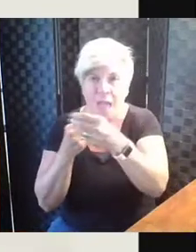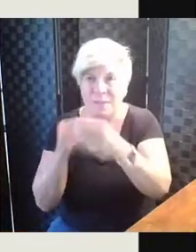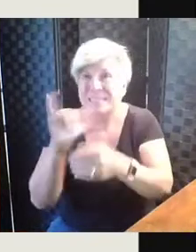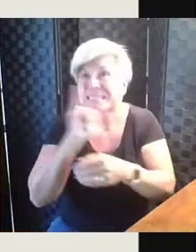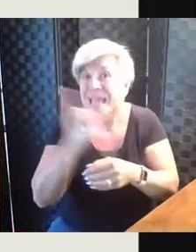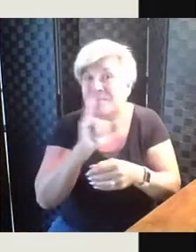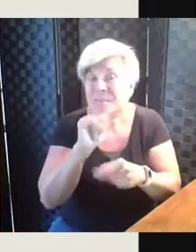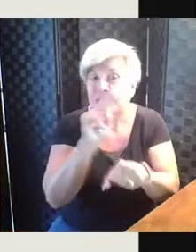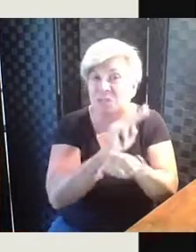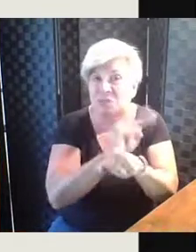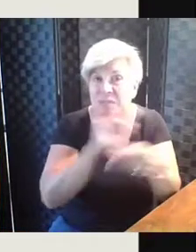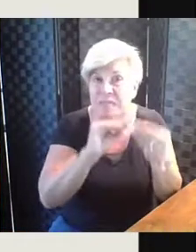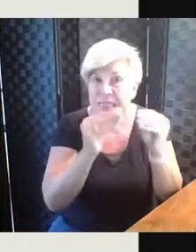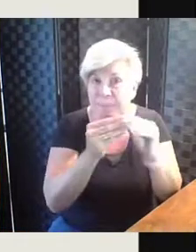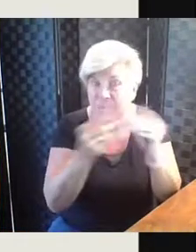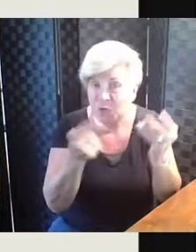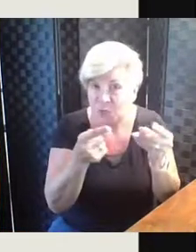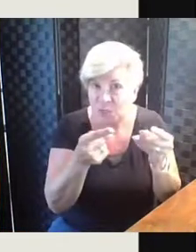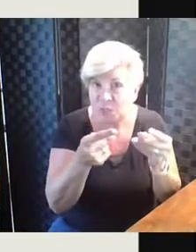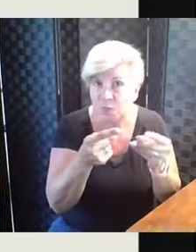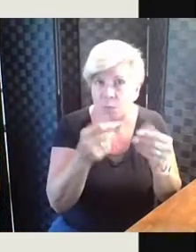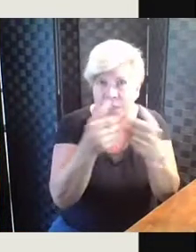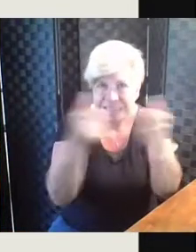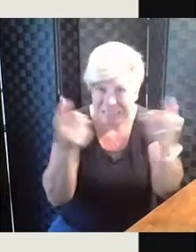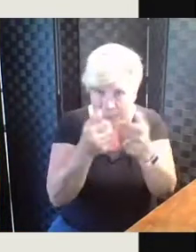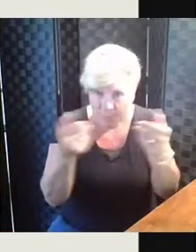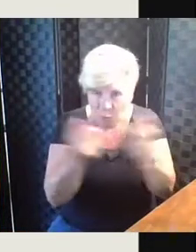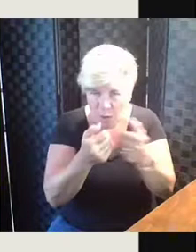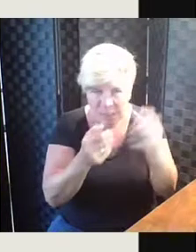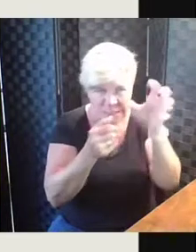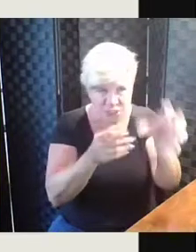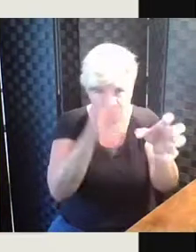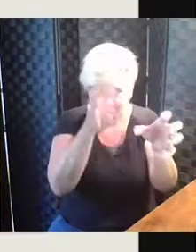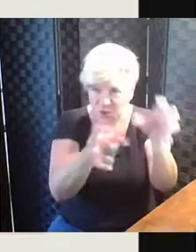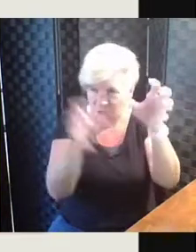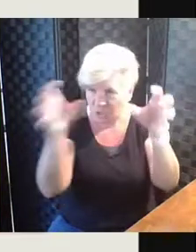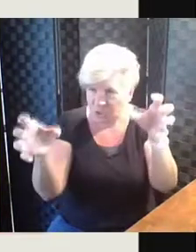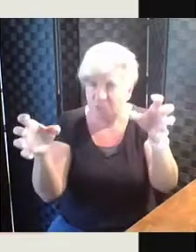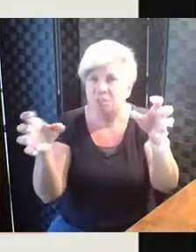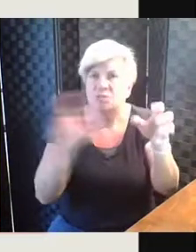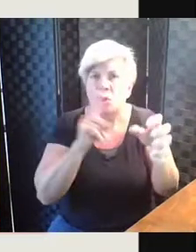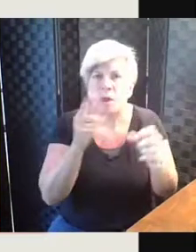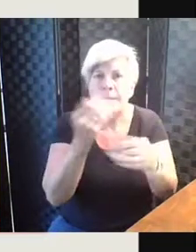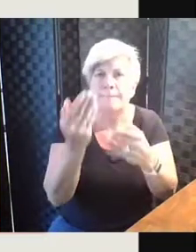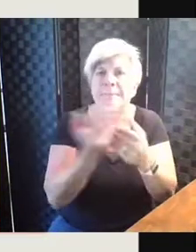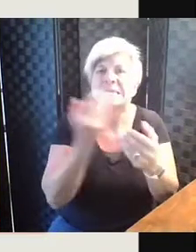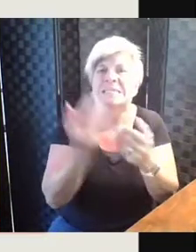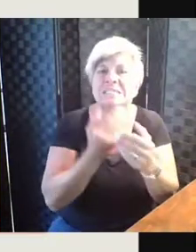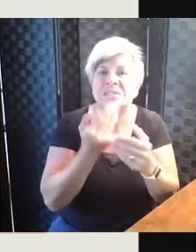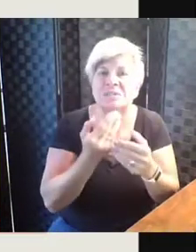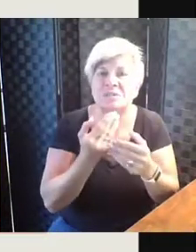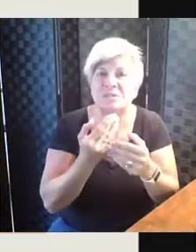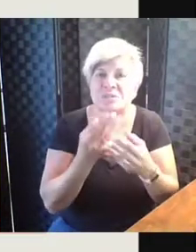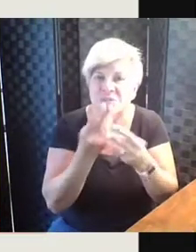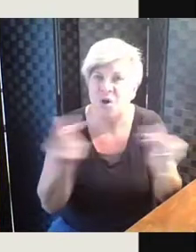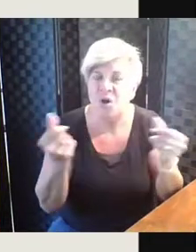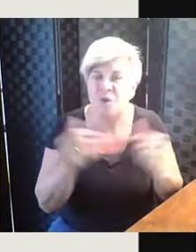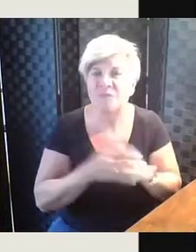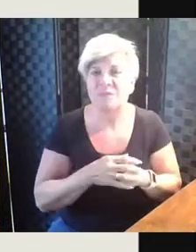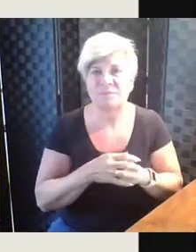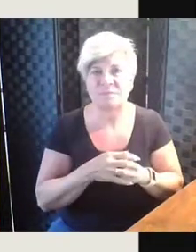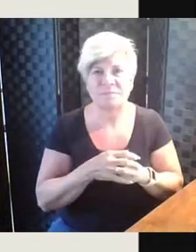same thing with a word problem. We're going to break it into chunks so it will make it easier for us to